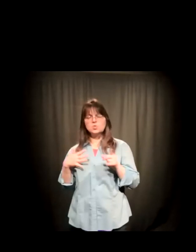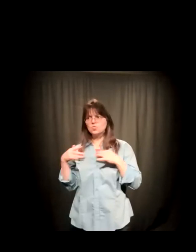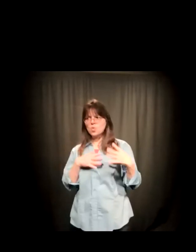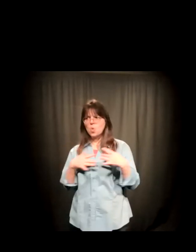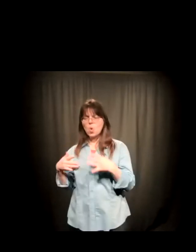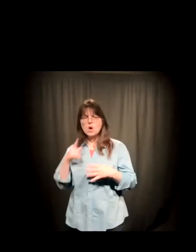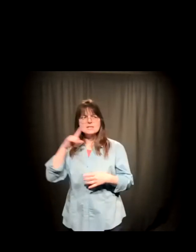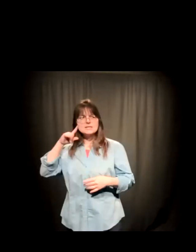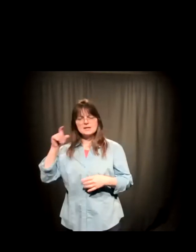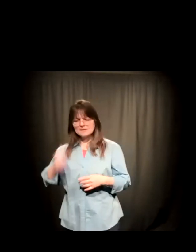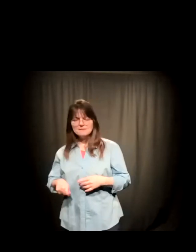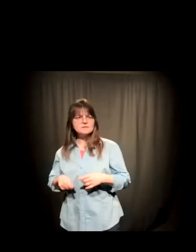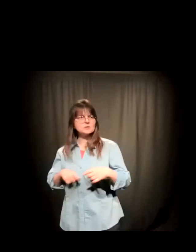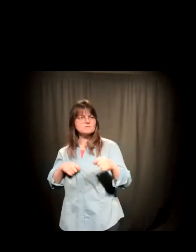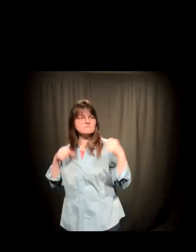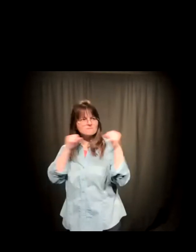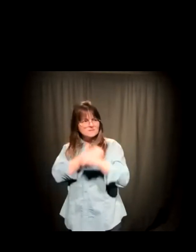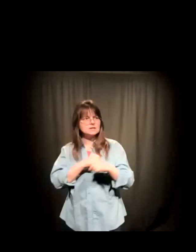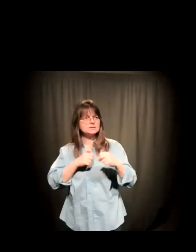their lives.